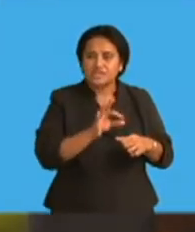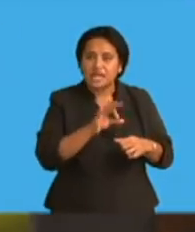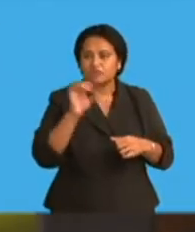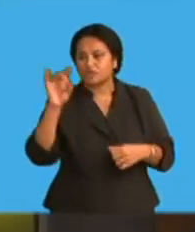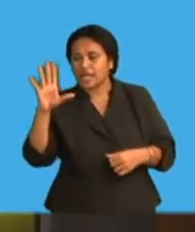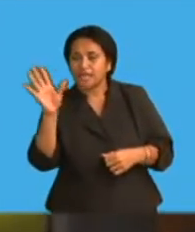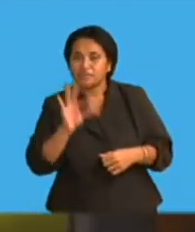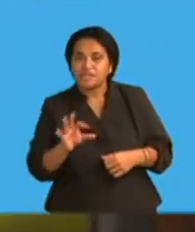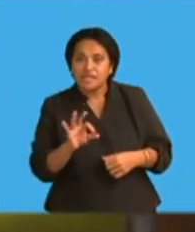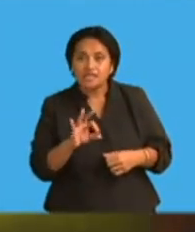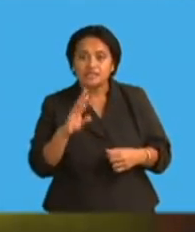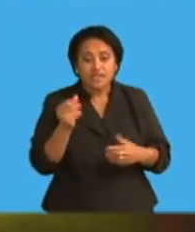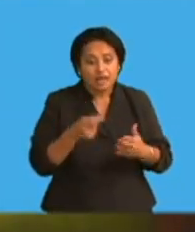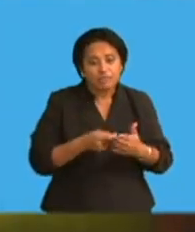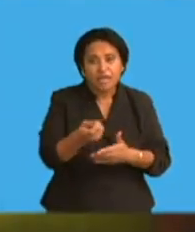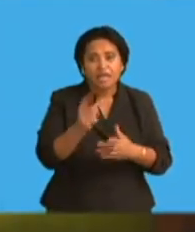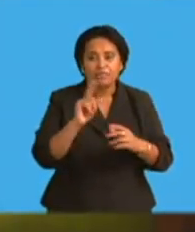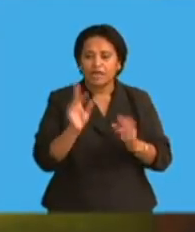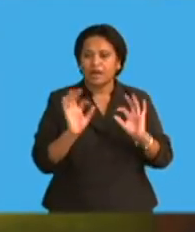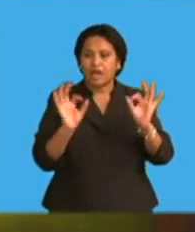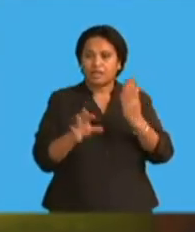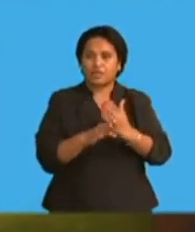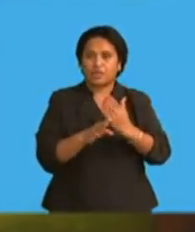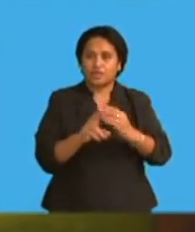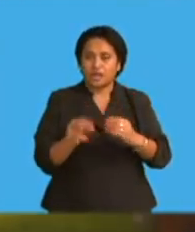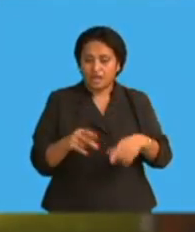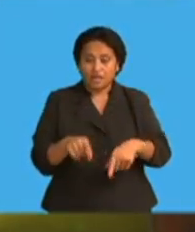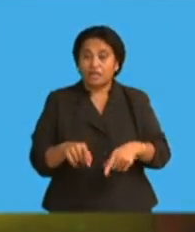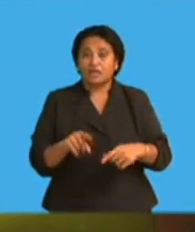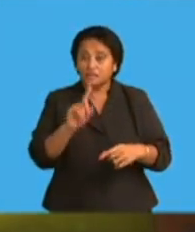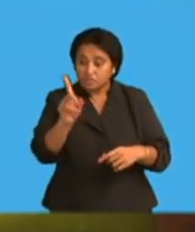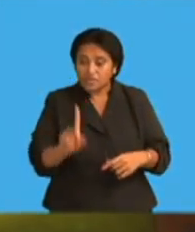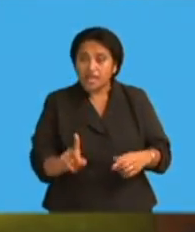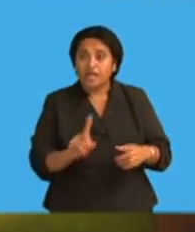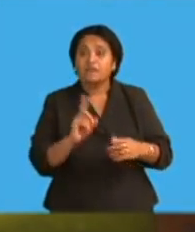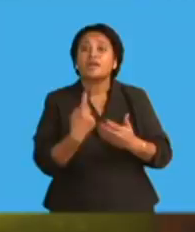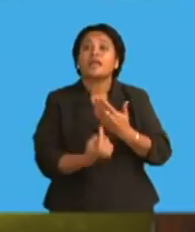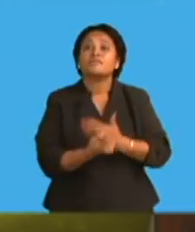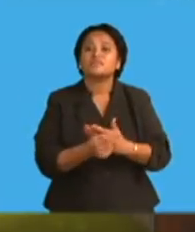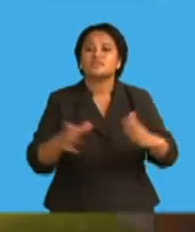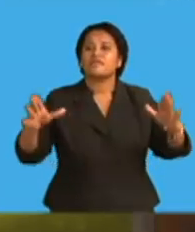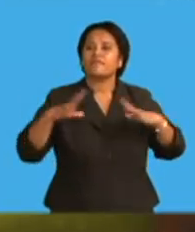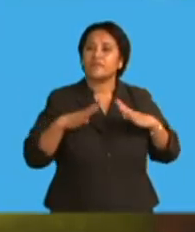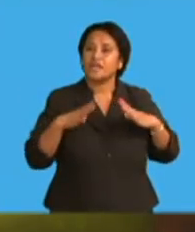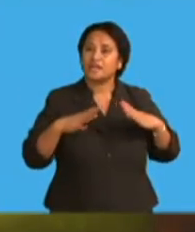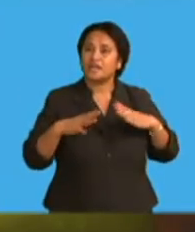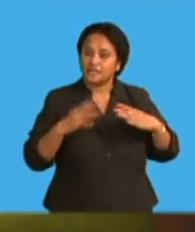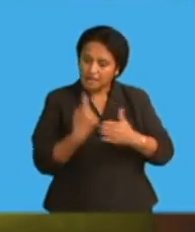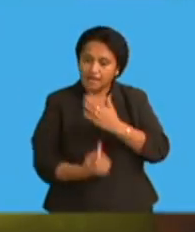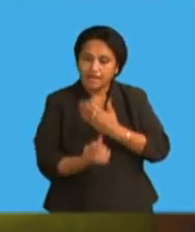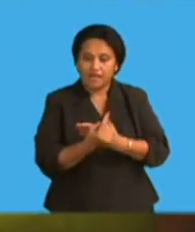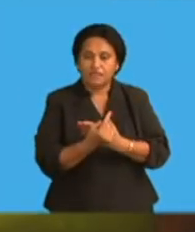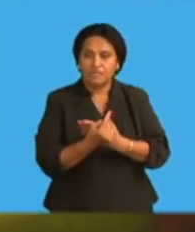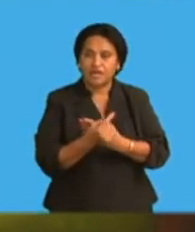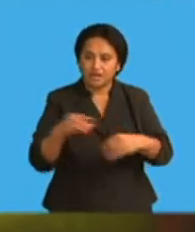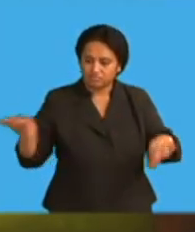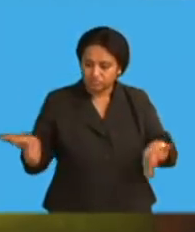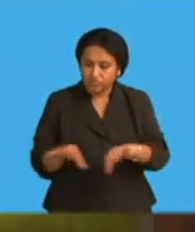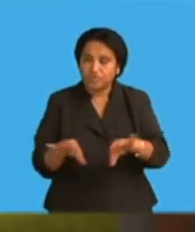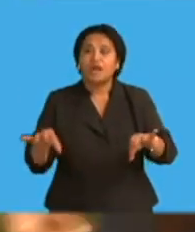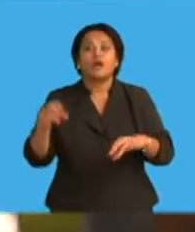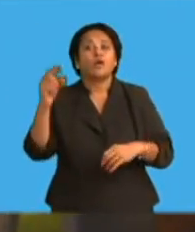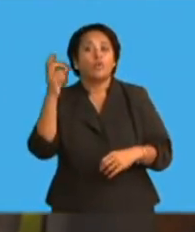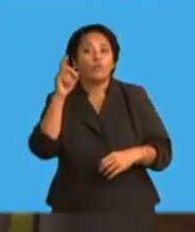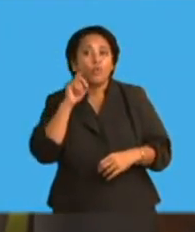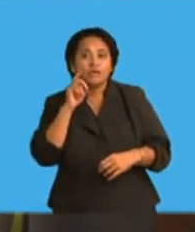then it did not get done. Today you don't have to pay a deposit. We have a whole list of people that are getting connected. Look at the budget supplement. Look at all the details. Madam